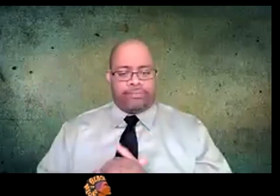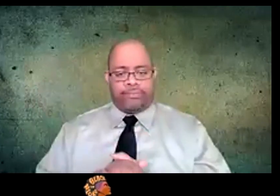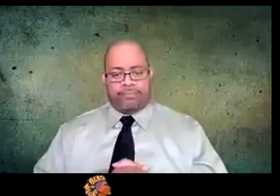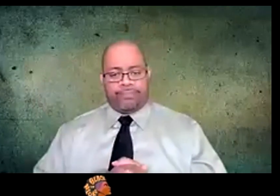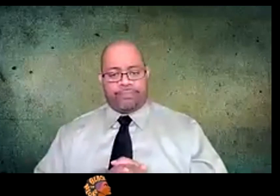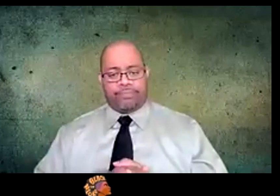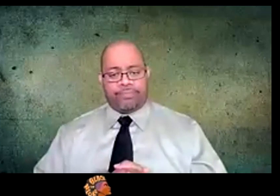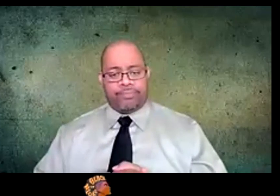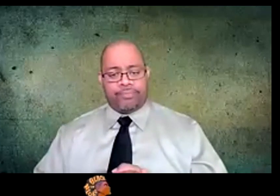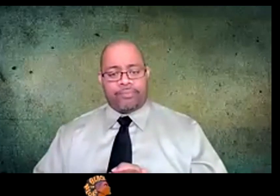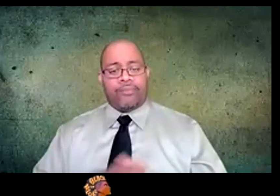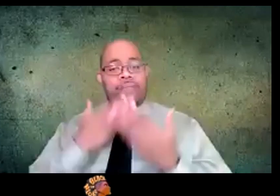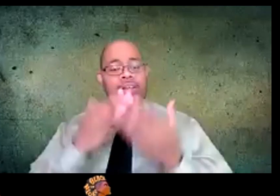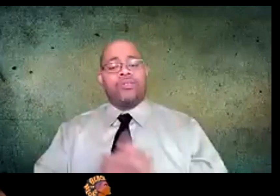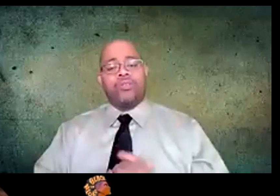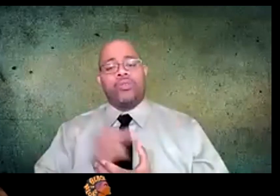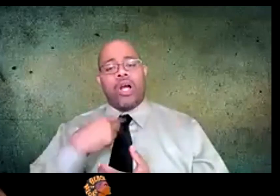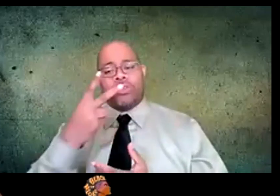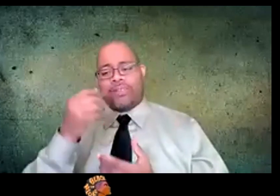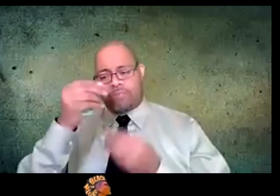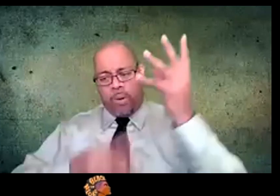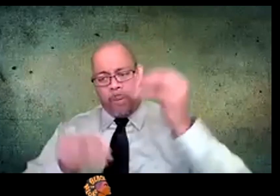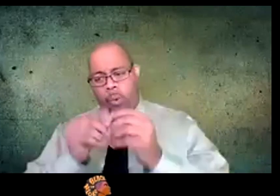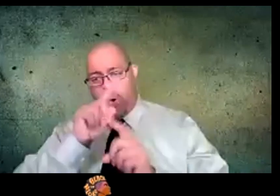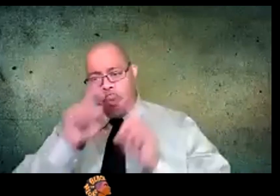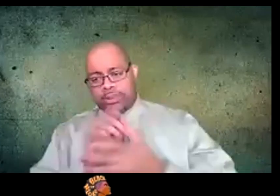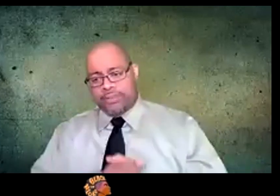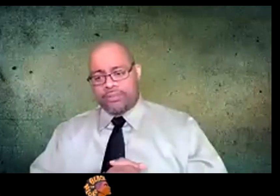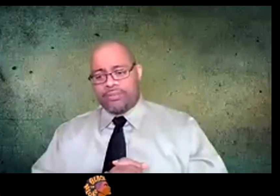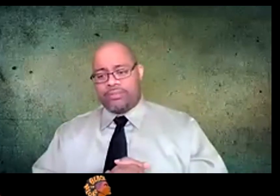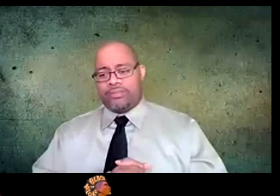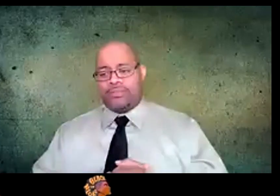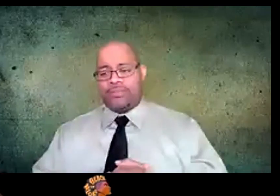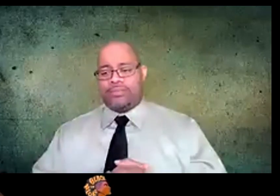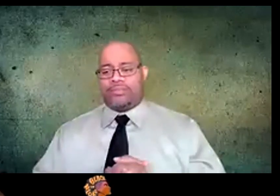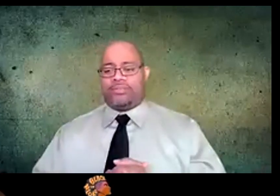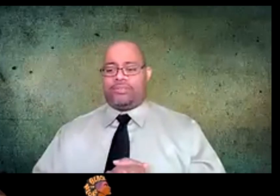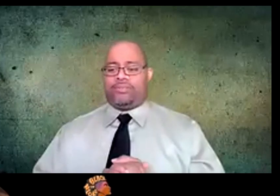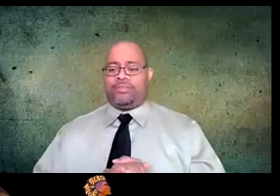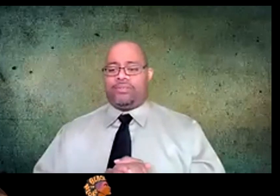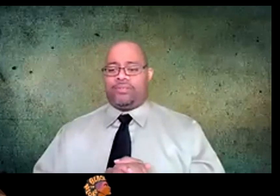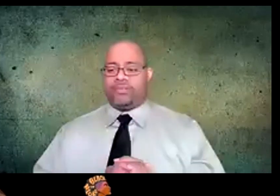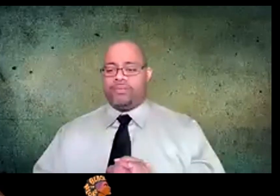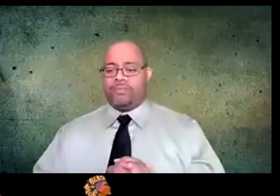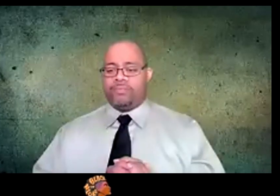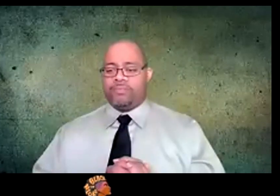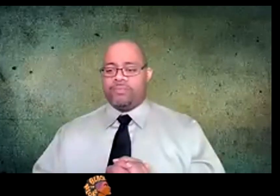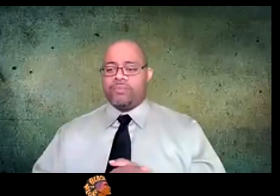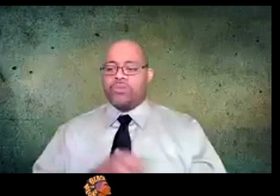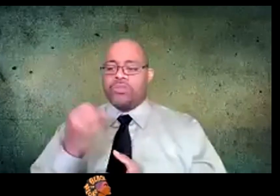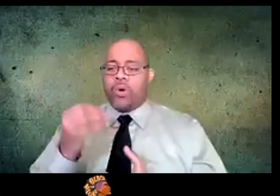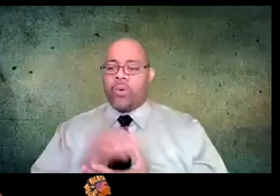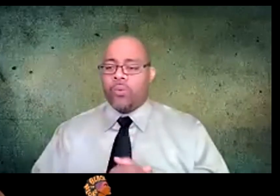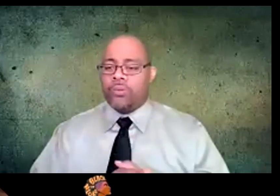Sure, thank you. So I do see a few more questions in the chat, so we'll probably try and get through those. So,